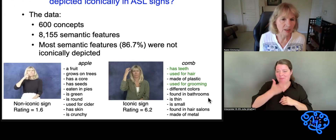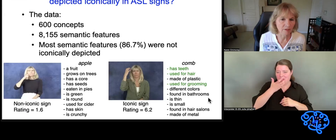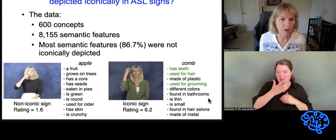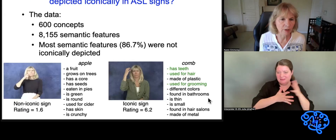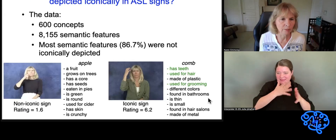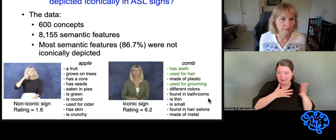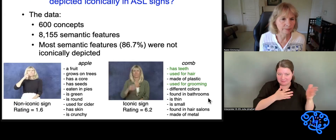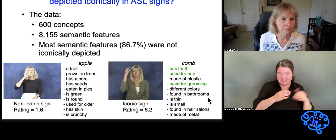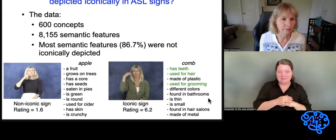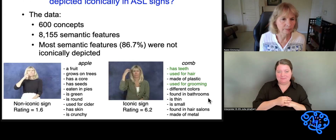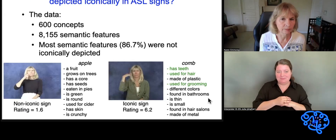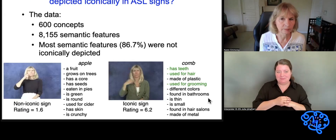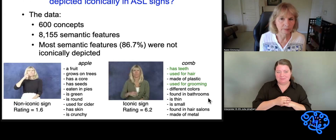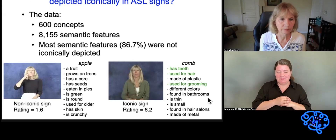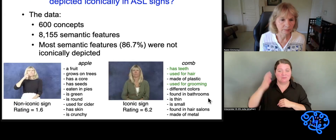the sign for comb.